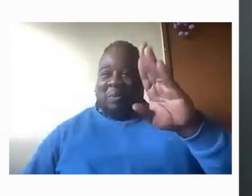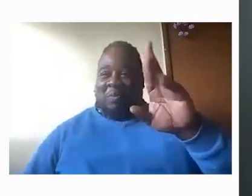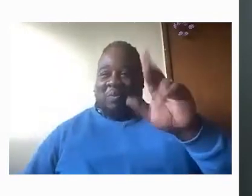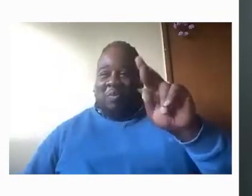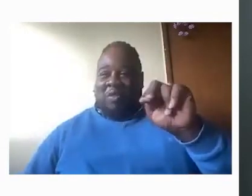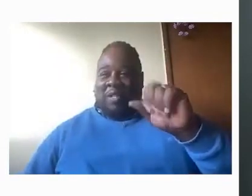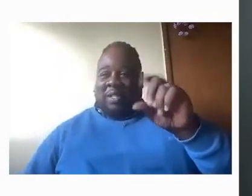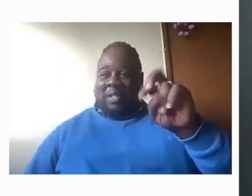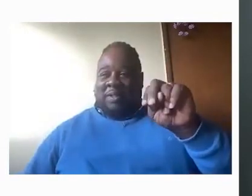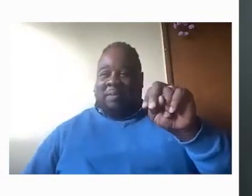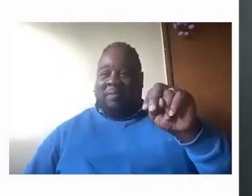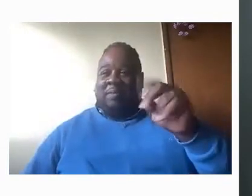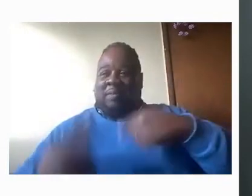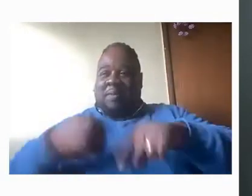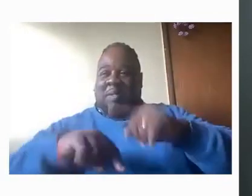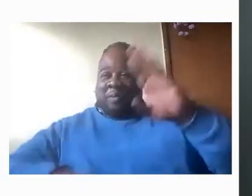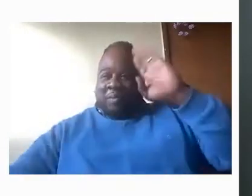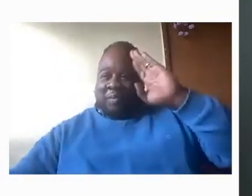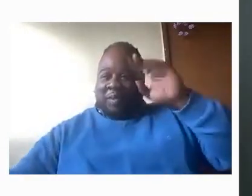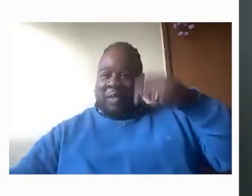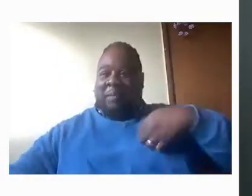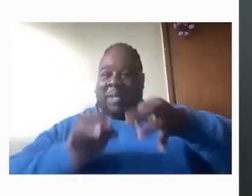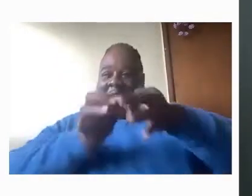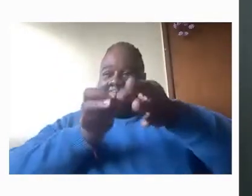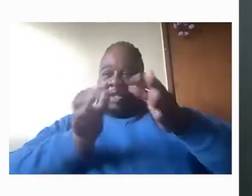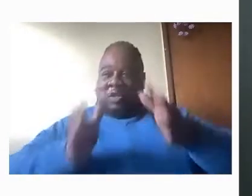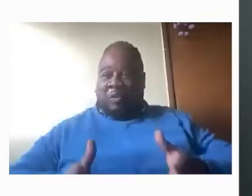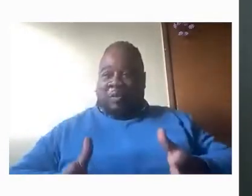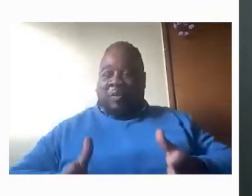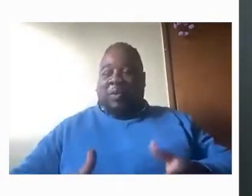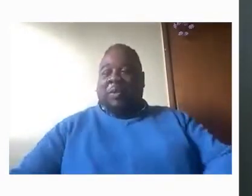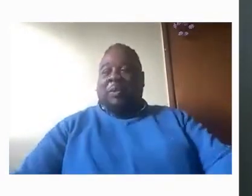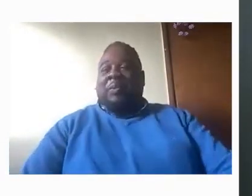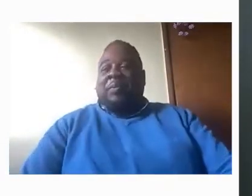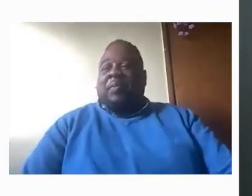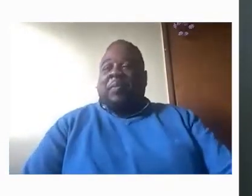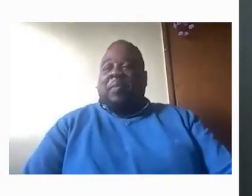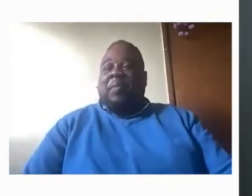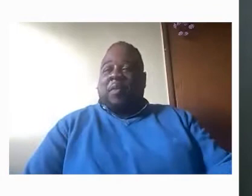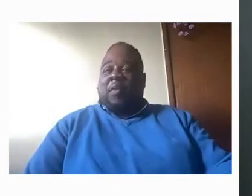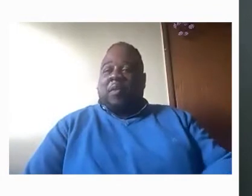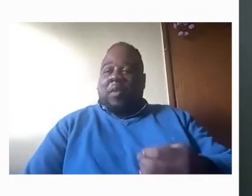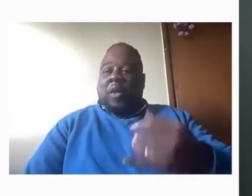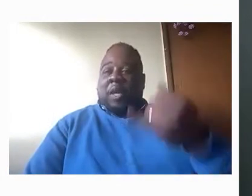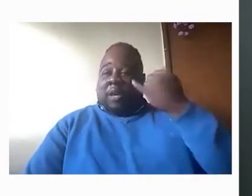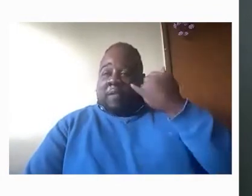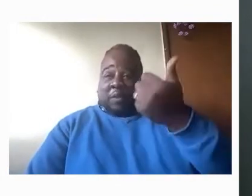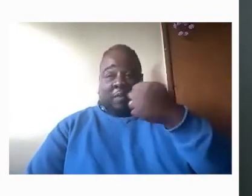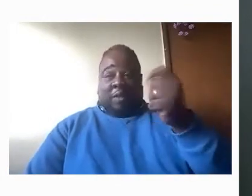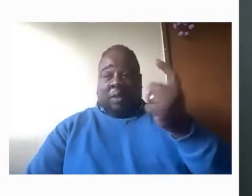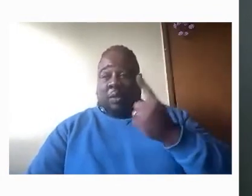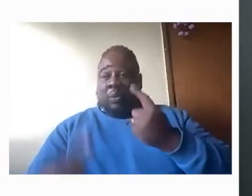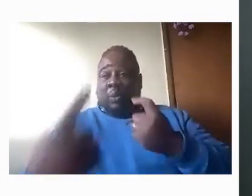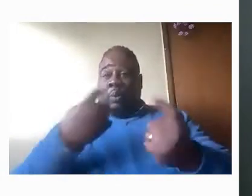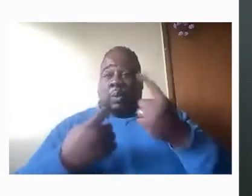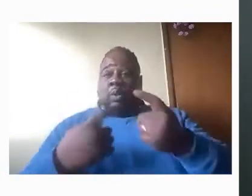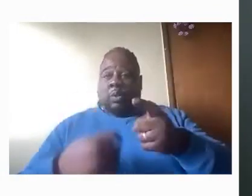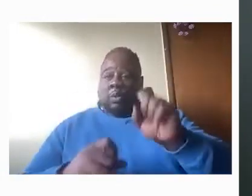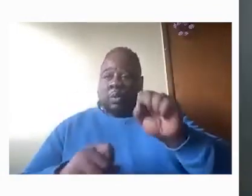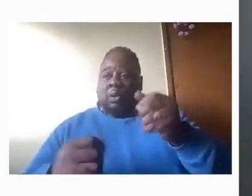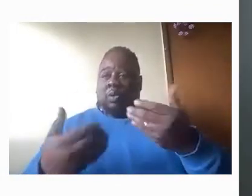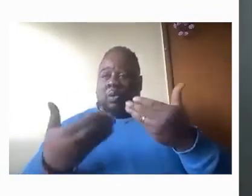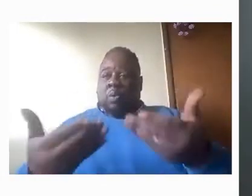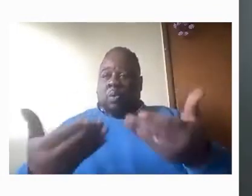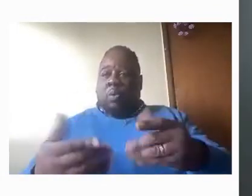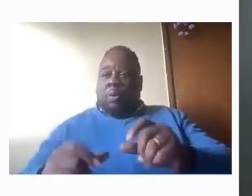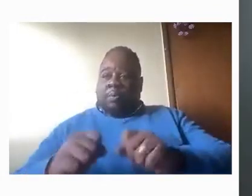interpreter, so you can go ahead and click on him and pin him to your screen. If you have any questions, you can go ahead and put them in the chat or